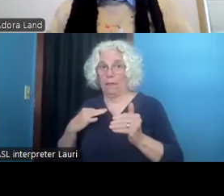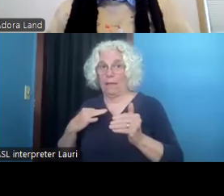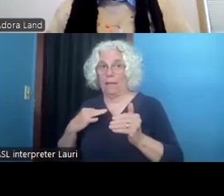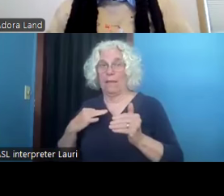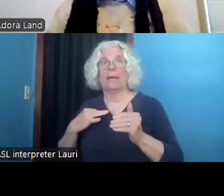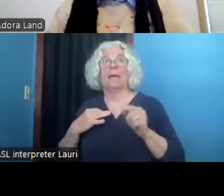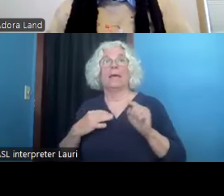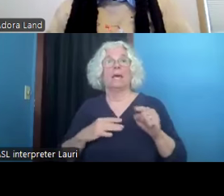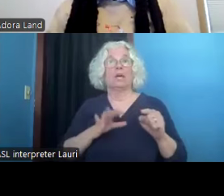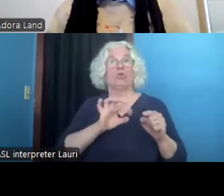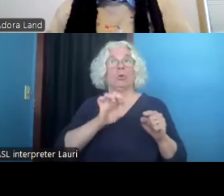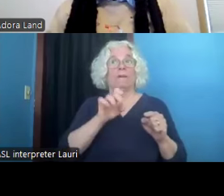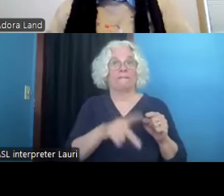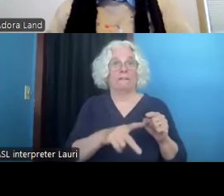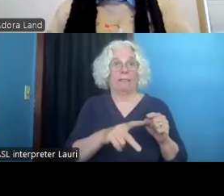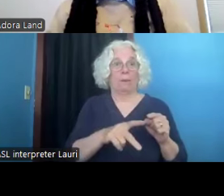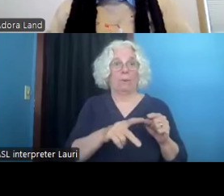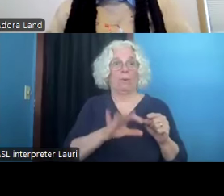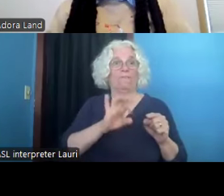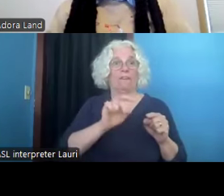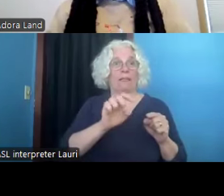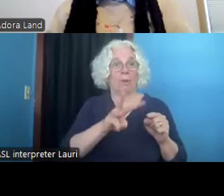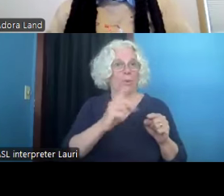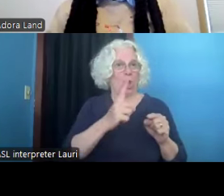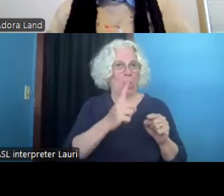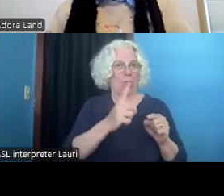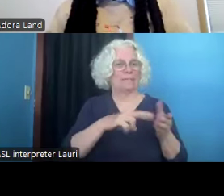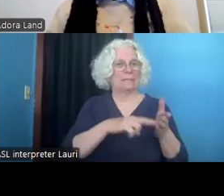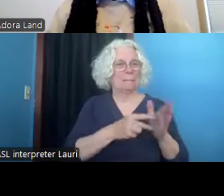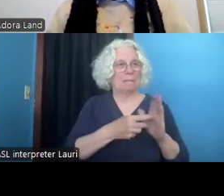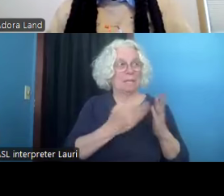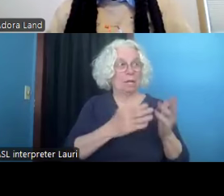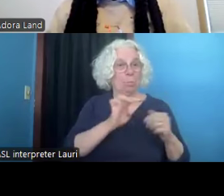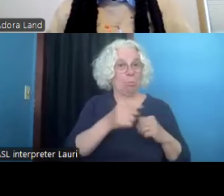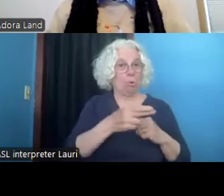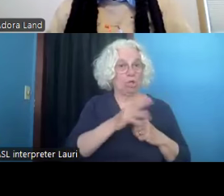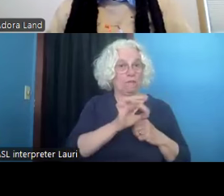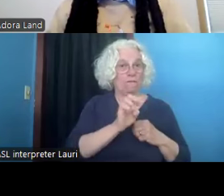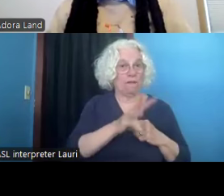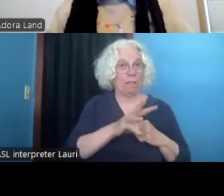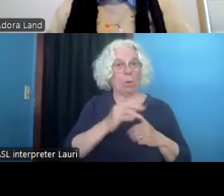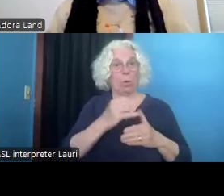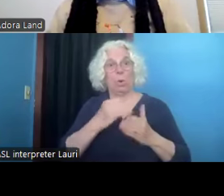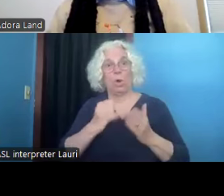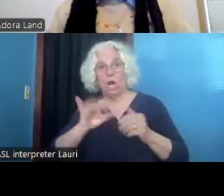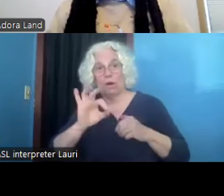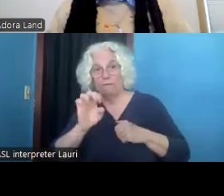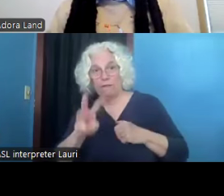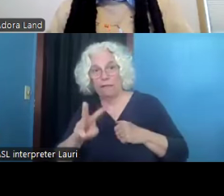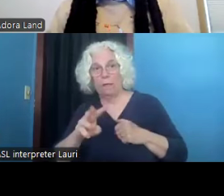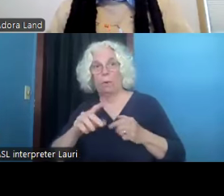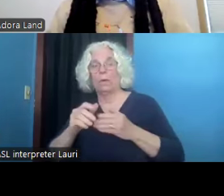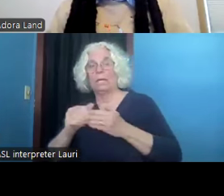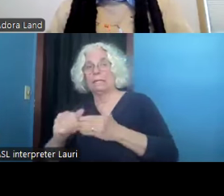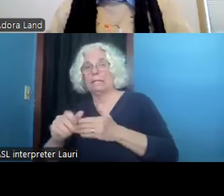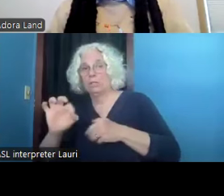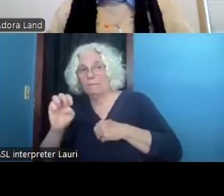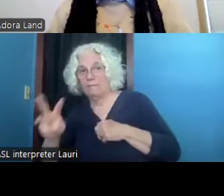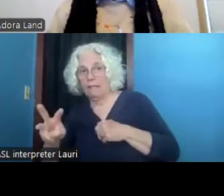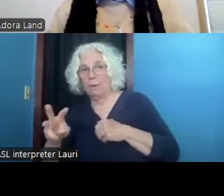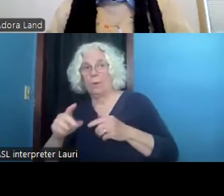fellow. If you are not eligible, if you've already been a Bush Fellow, a Bush Artist Fellow, a Bush Leadership Fellow, or a